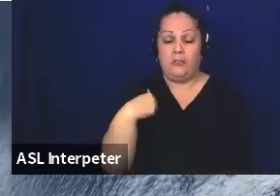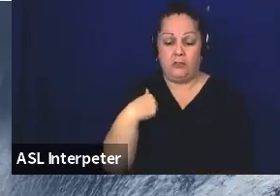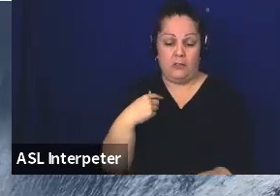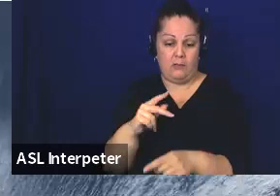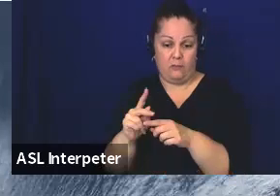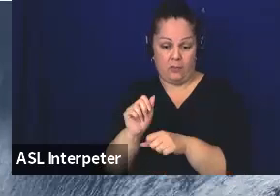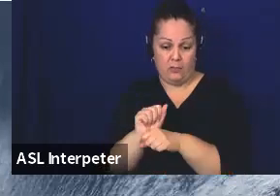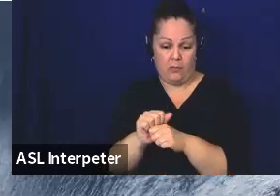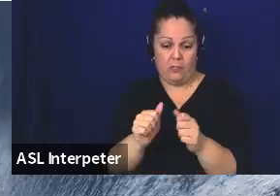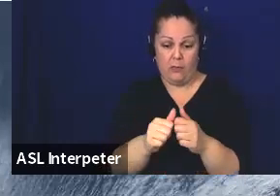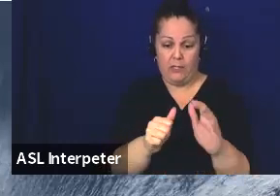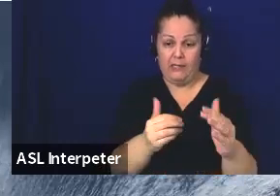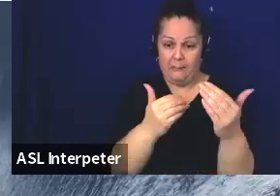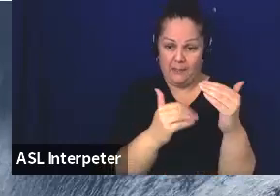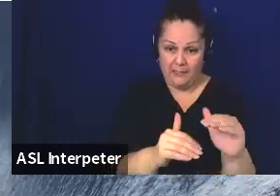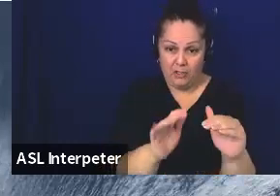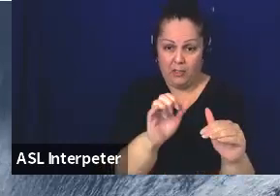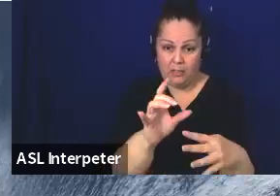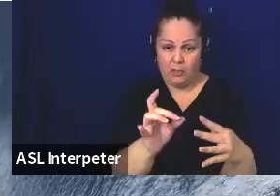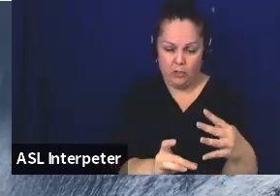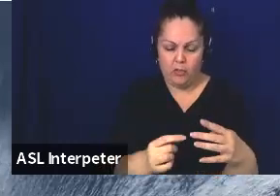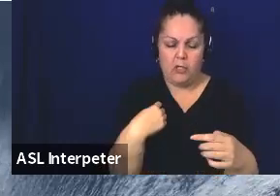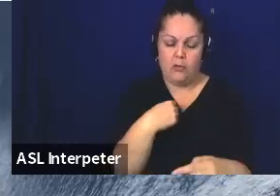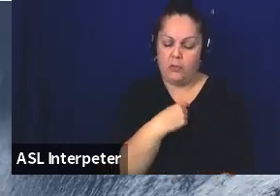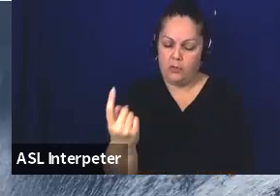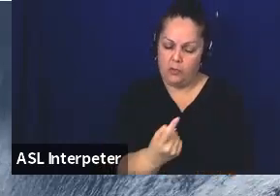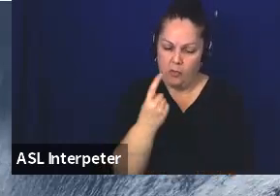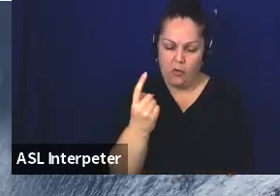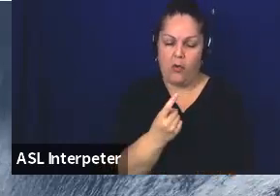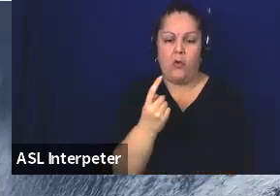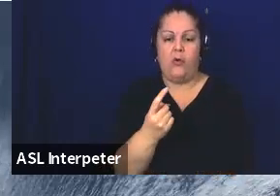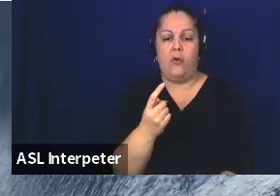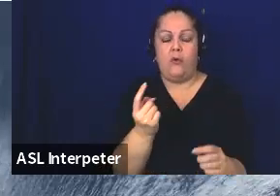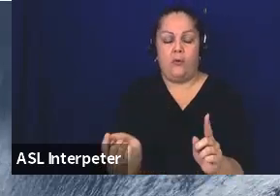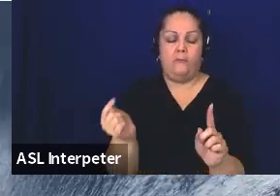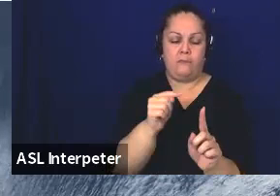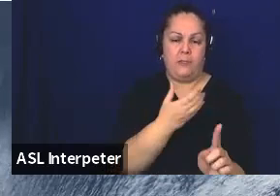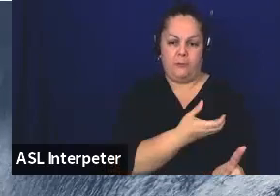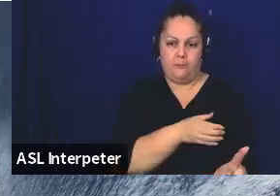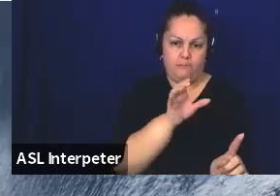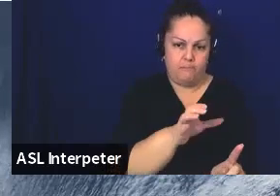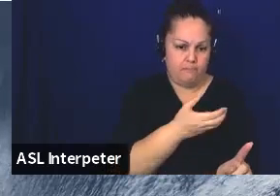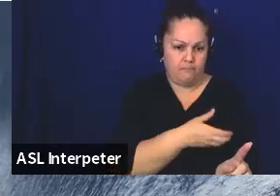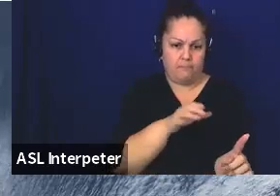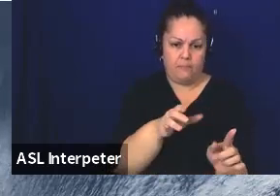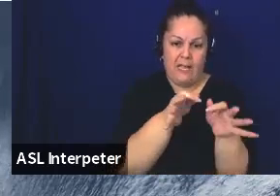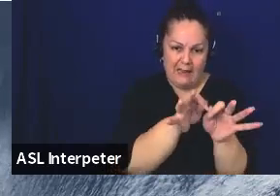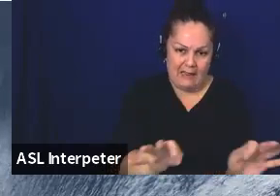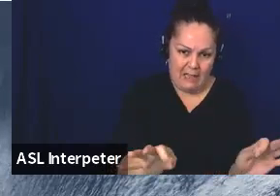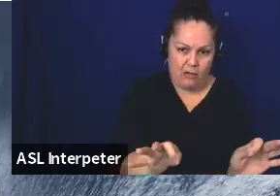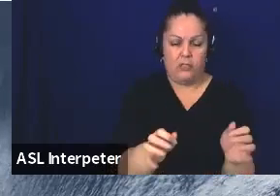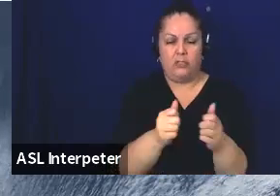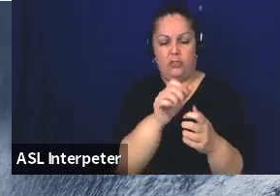are aware of the limitations in choice, we should always be deferring back to empowering language and incorporating